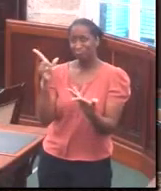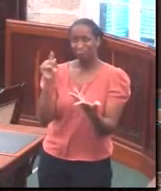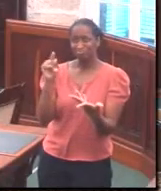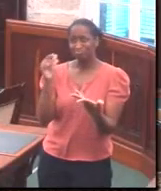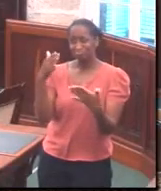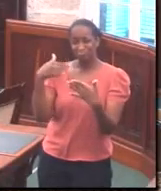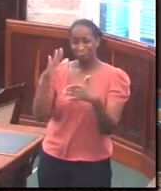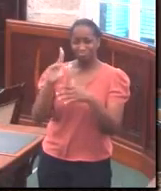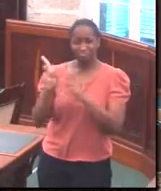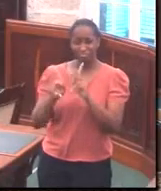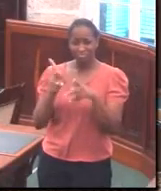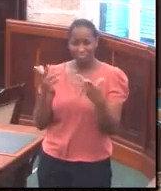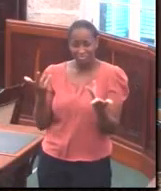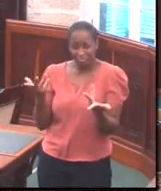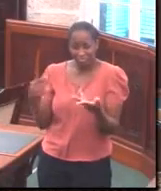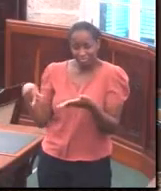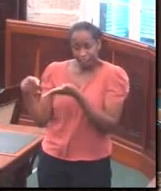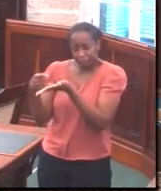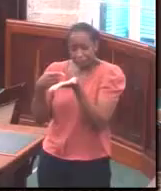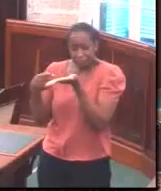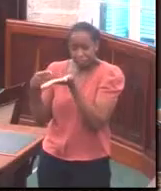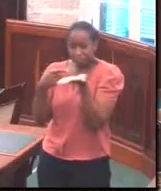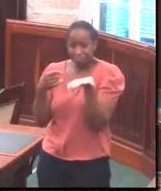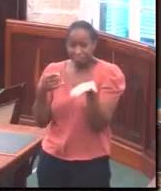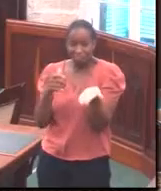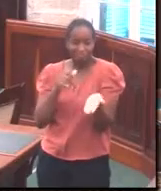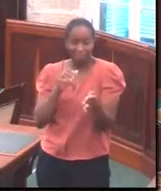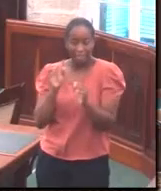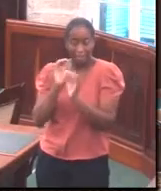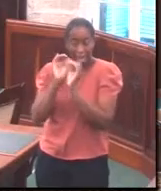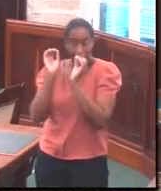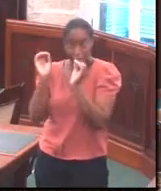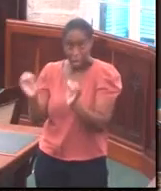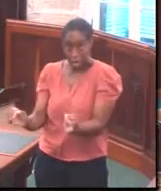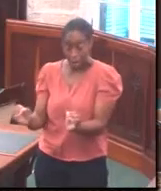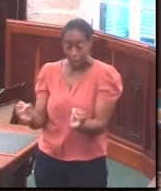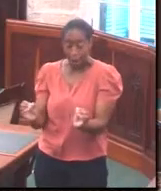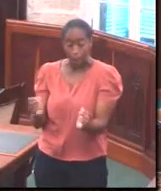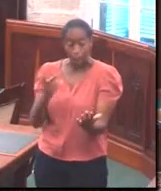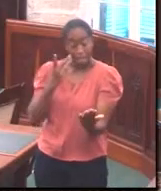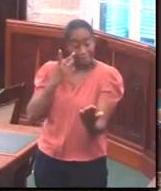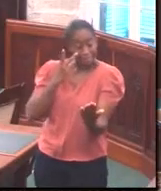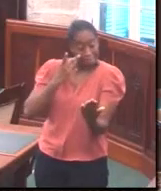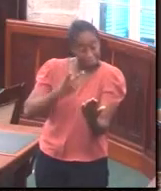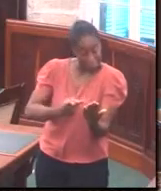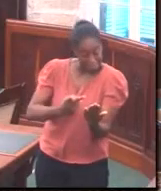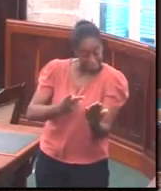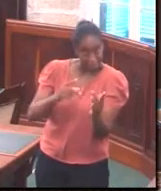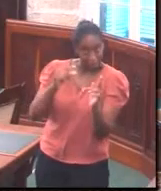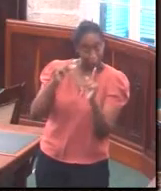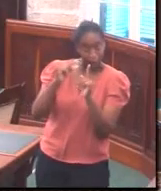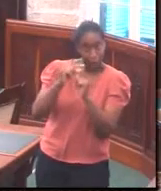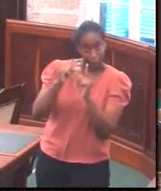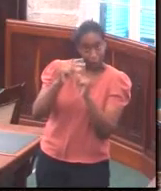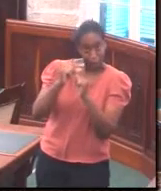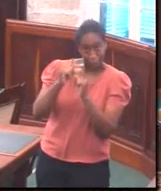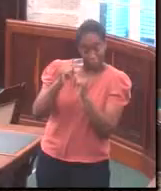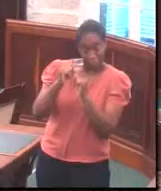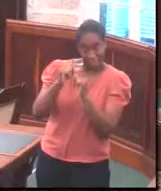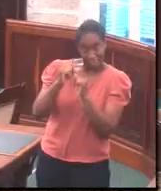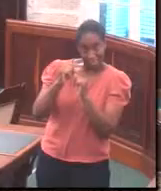see the word chief executive officer there. And I am suggesting that that word was inserted there